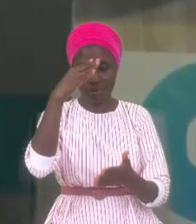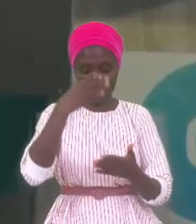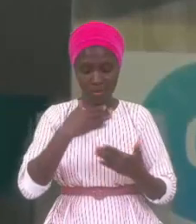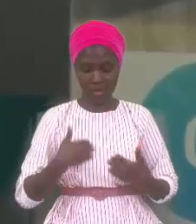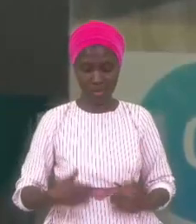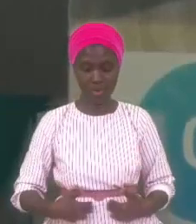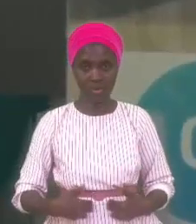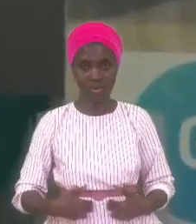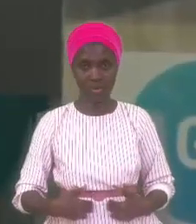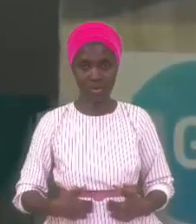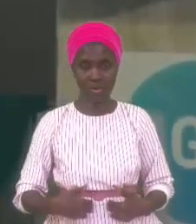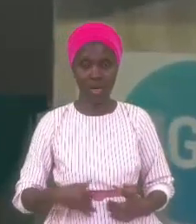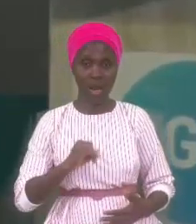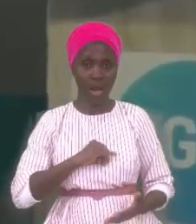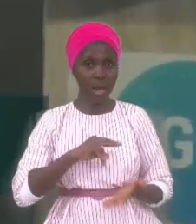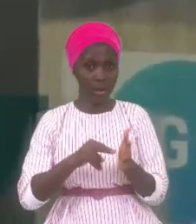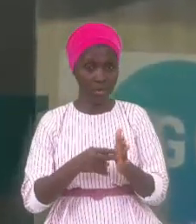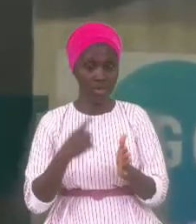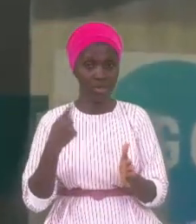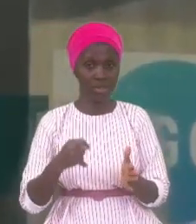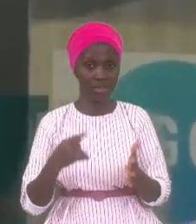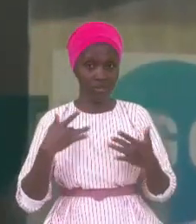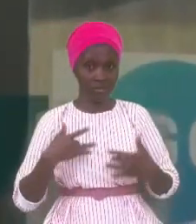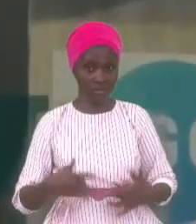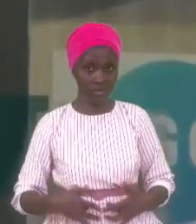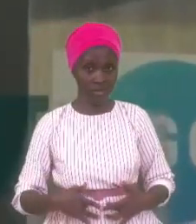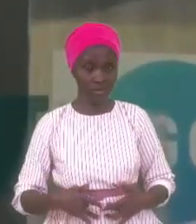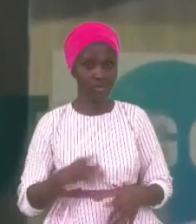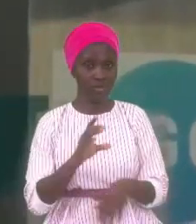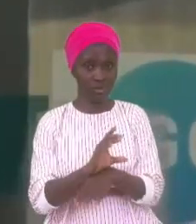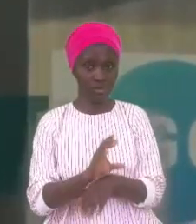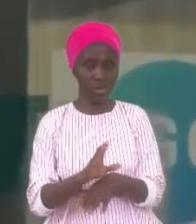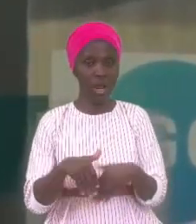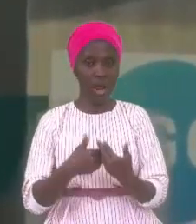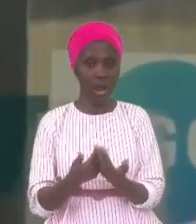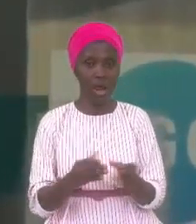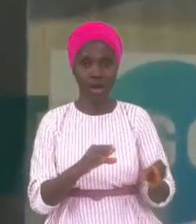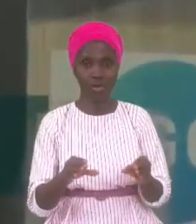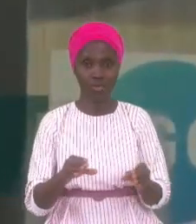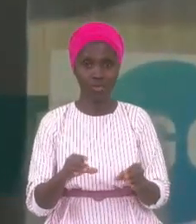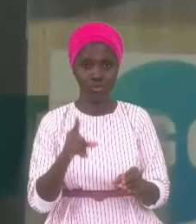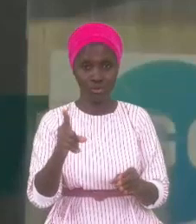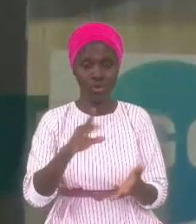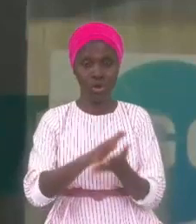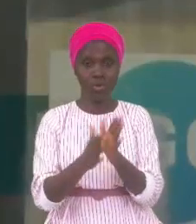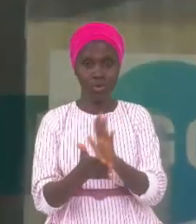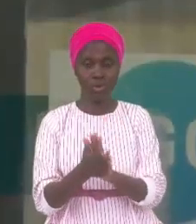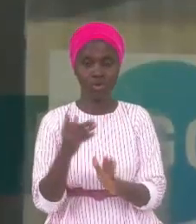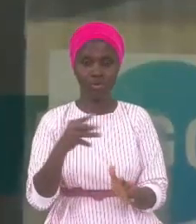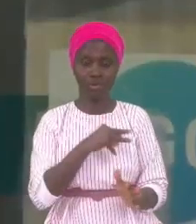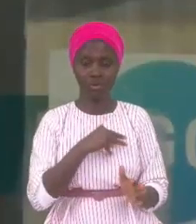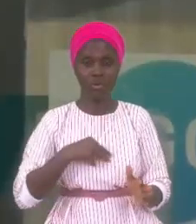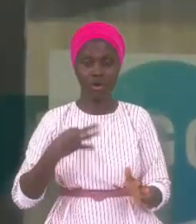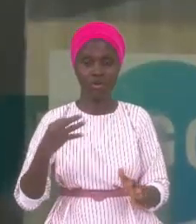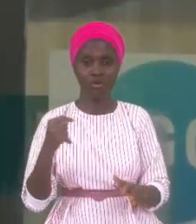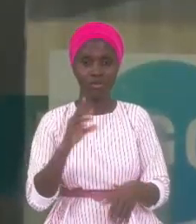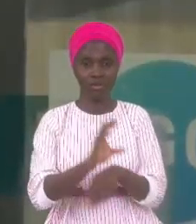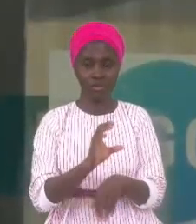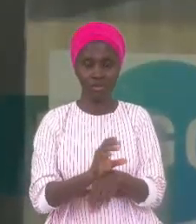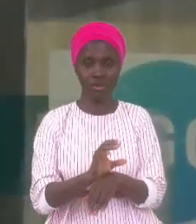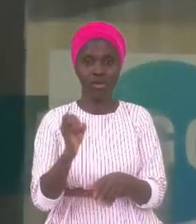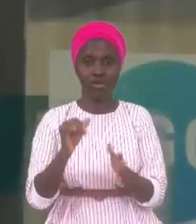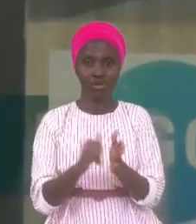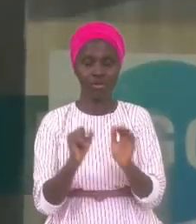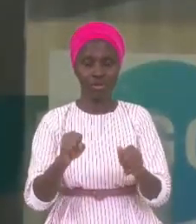we'll become members of the militant church so that eventually we'll become members of the triumphant